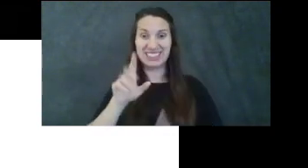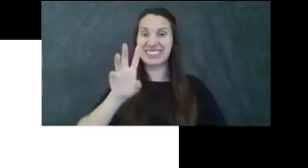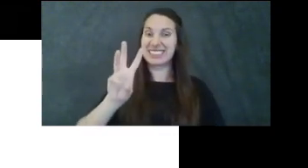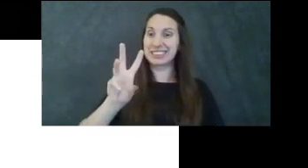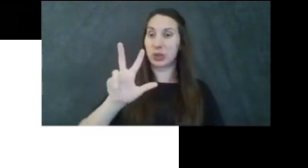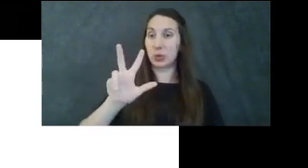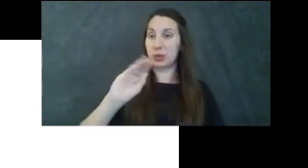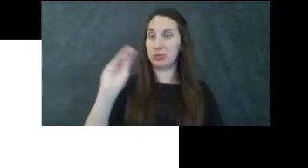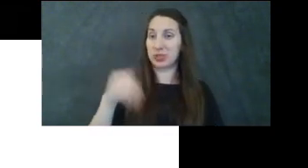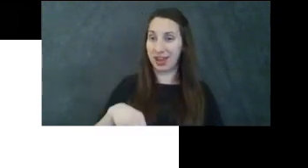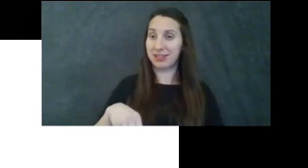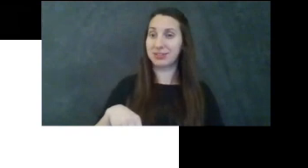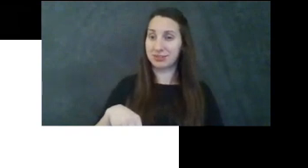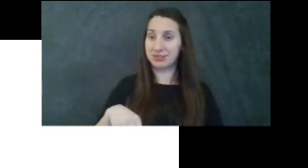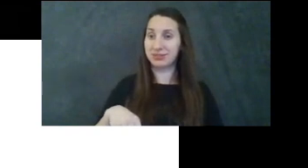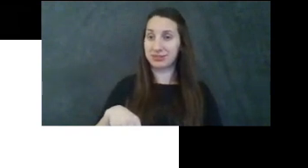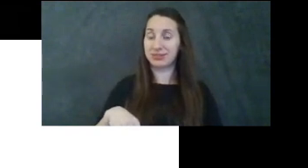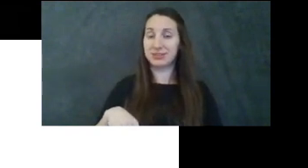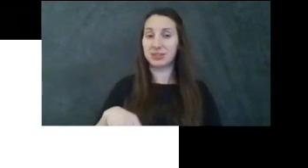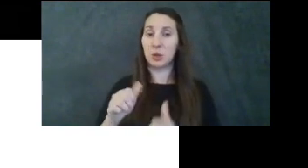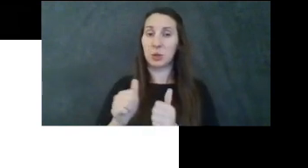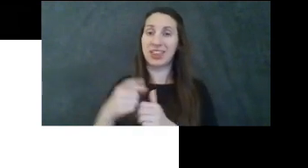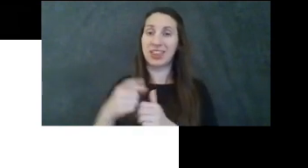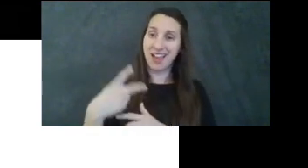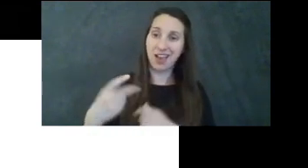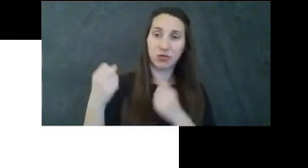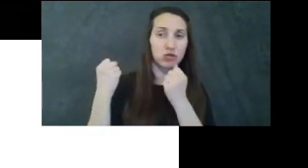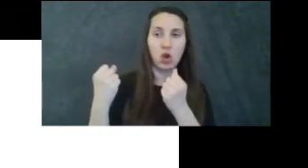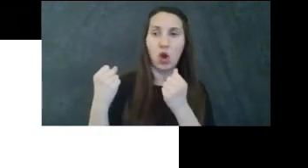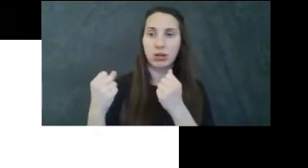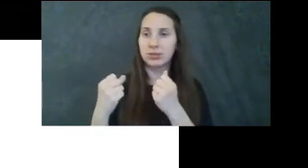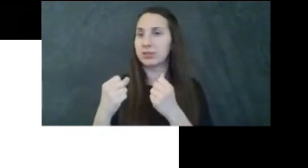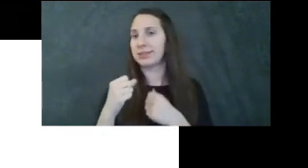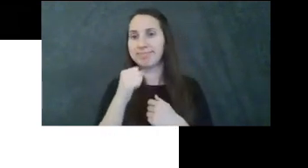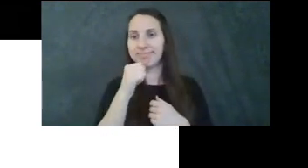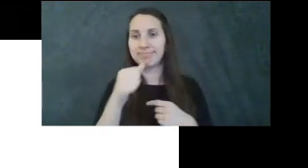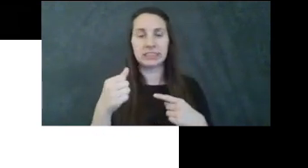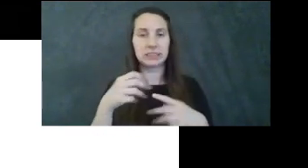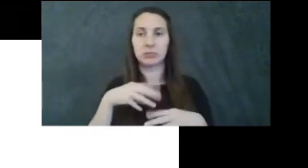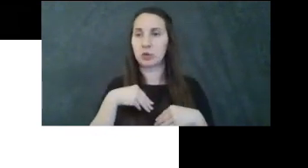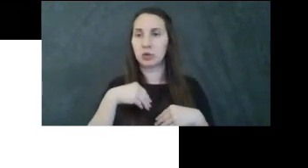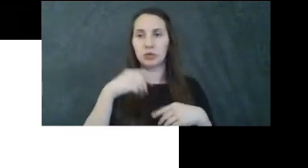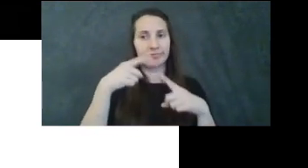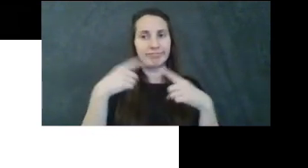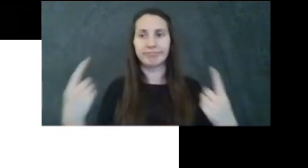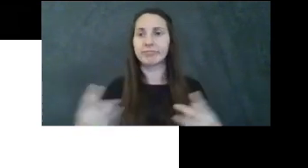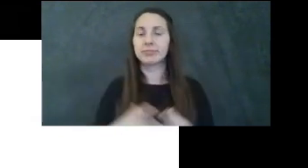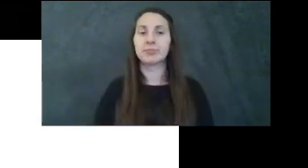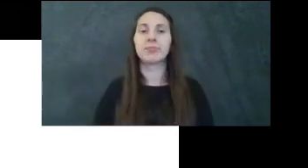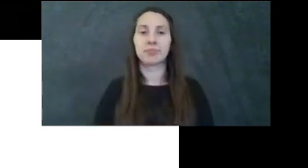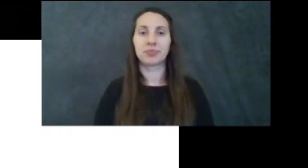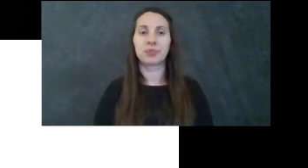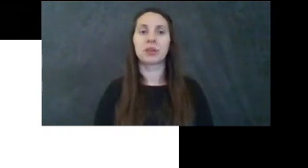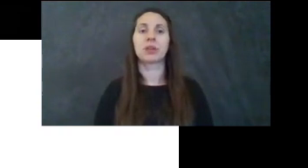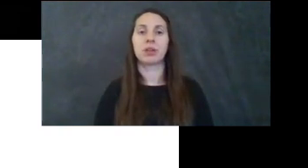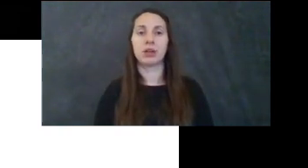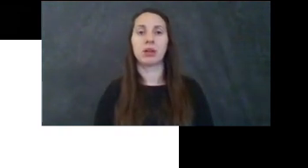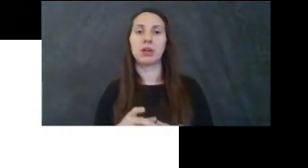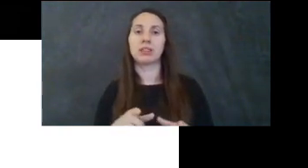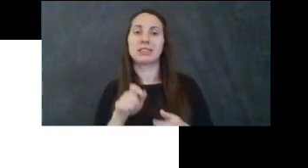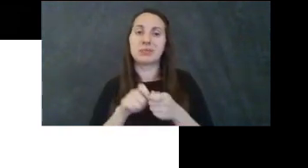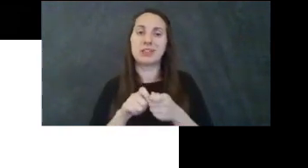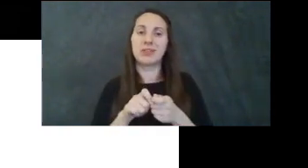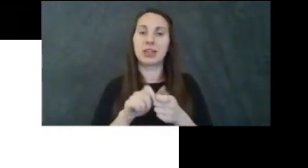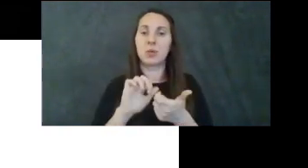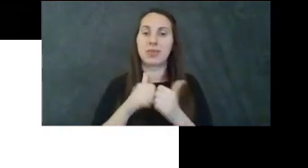63% disapprove, with half strongly disapprove. Focused specifically on how he was handling COVID,